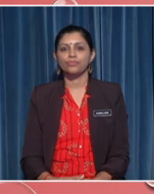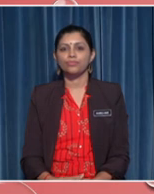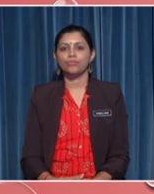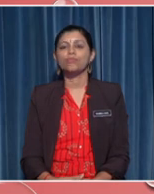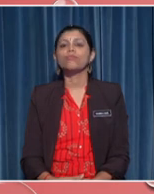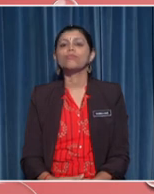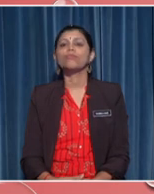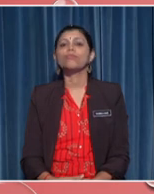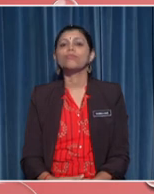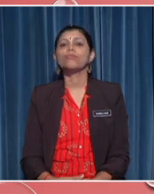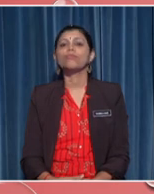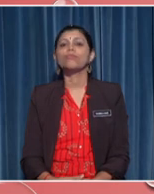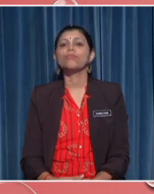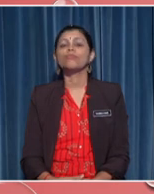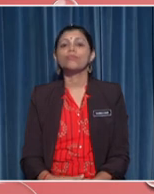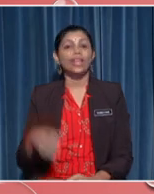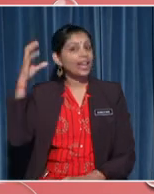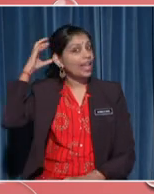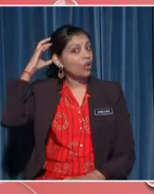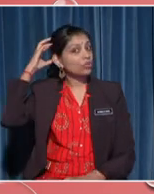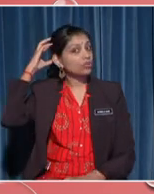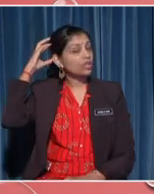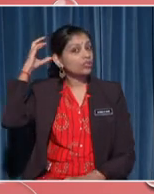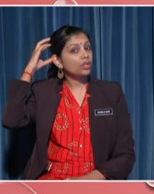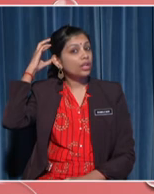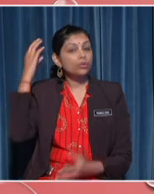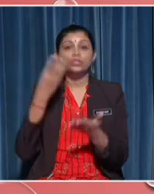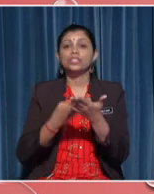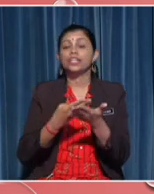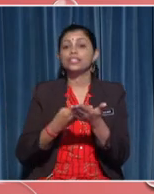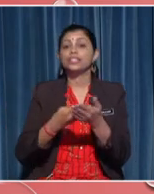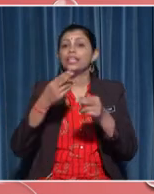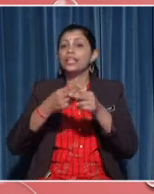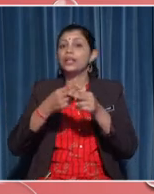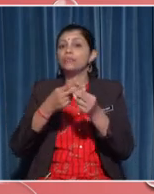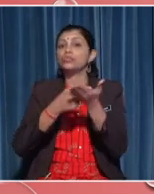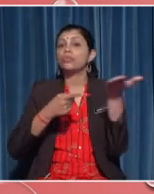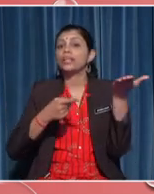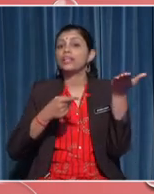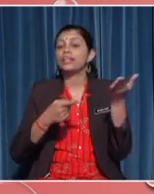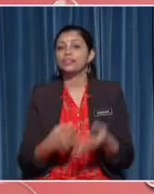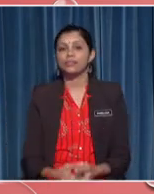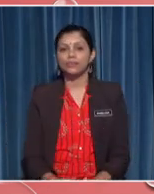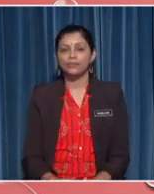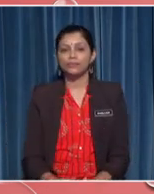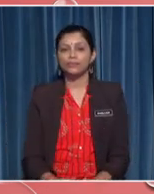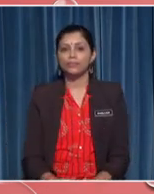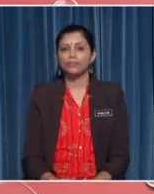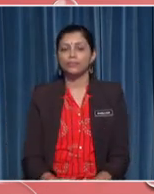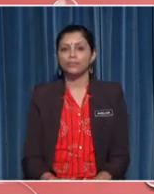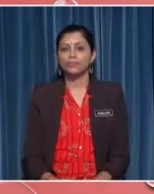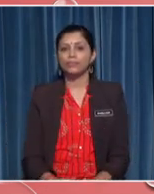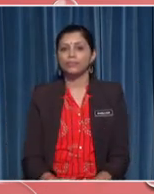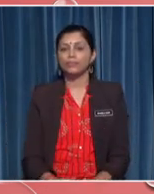Yes, it comes from Laos. Can you tell me what their currency